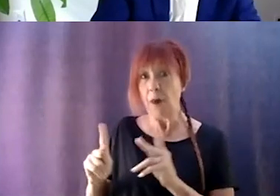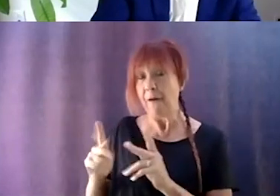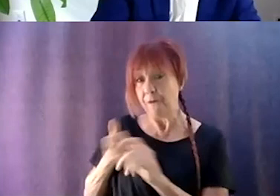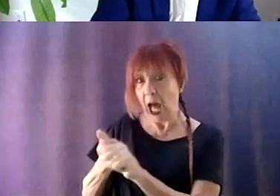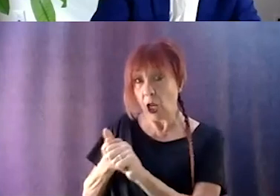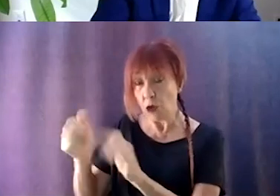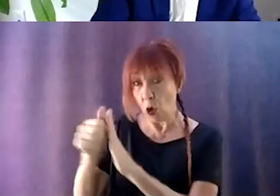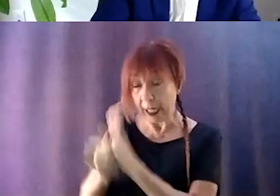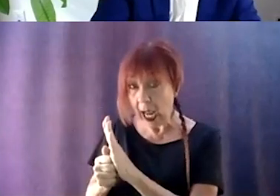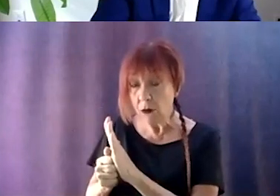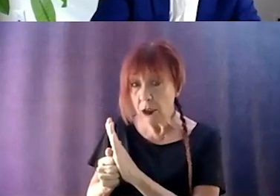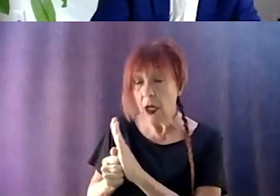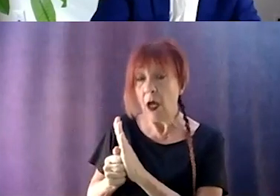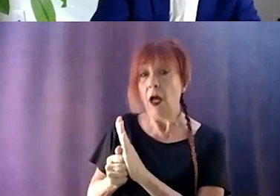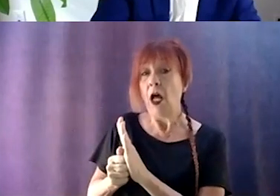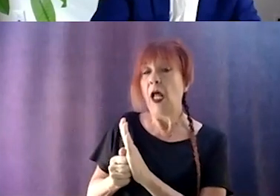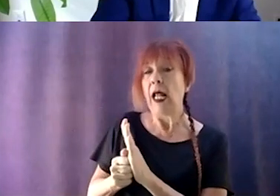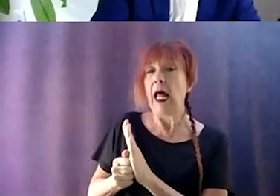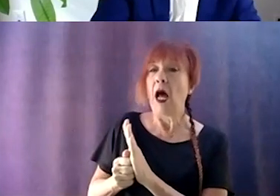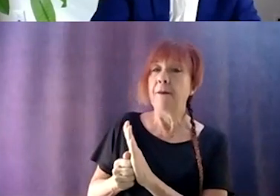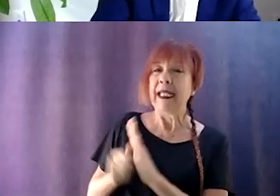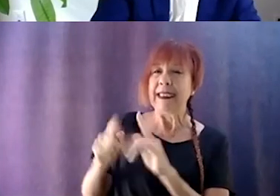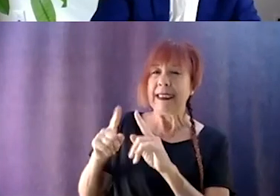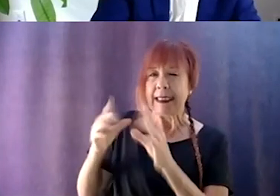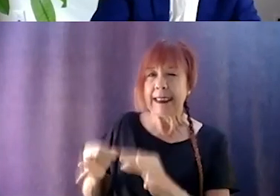on what they see, and if it sort of resonates.